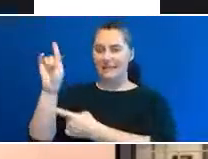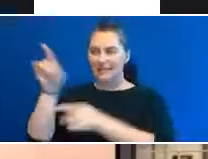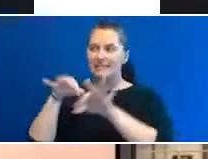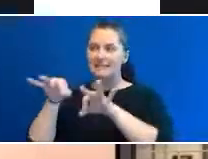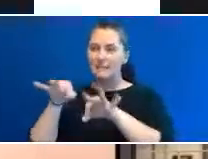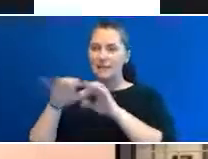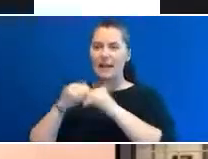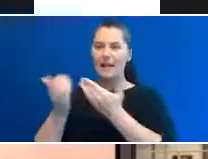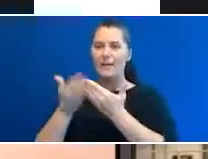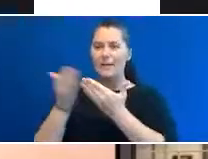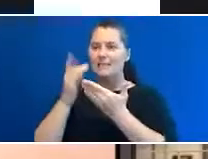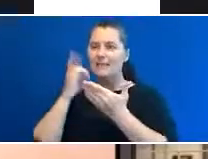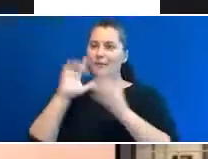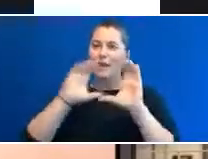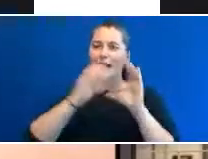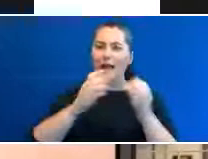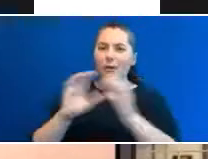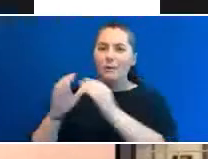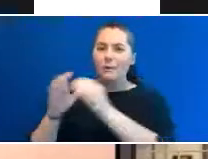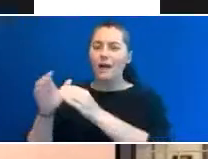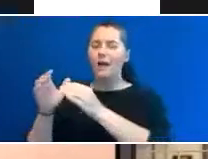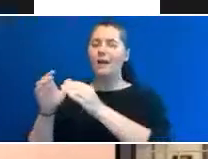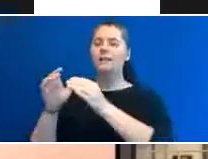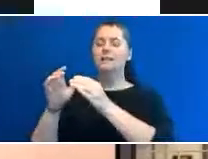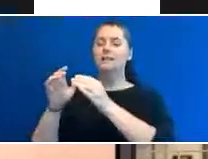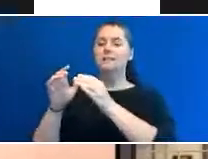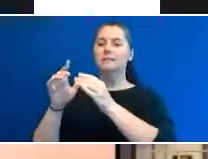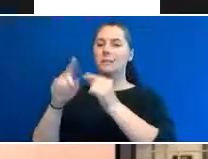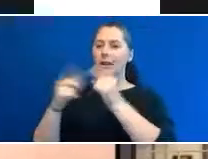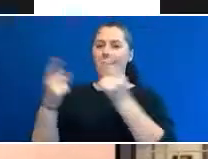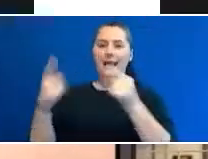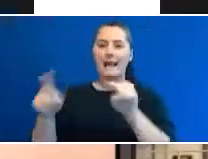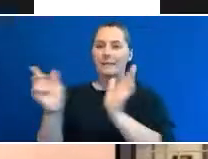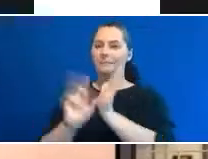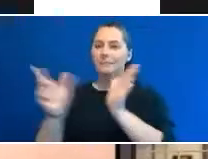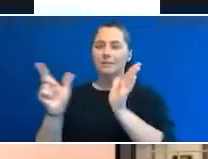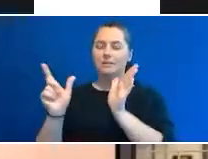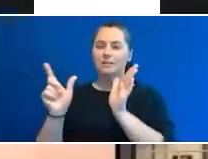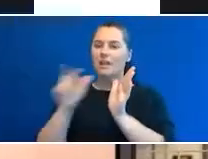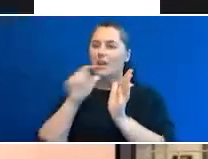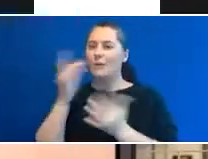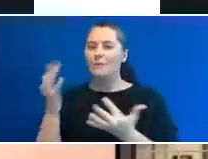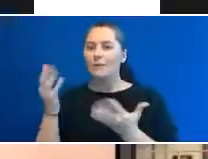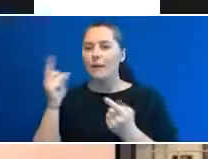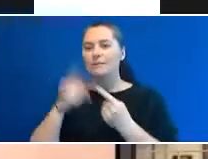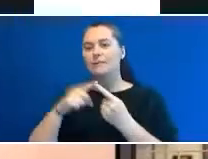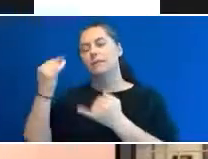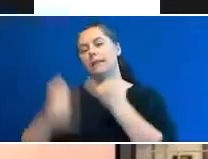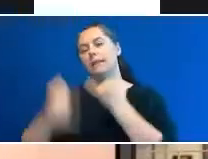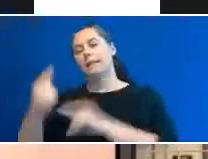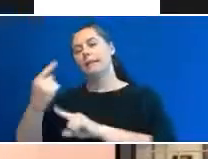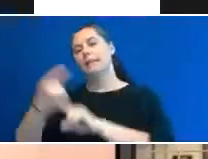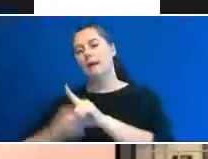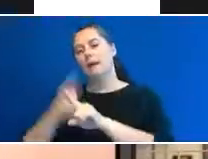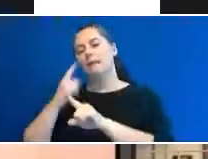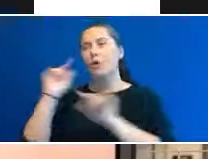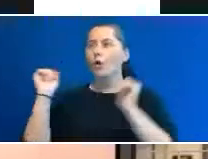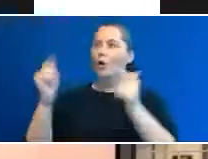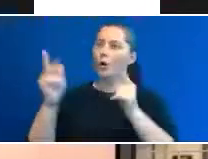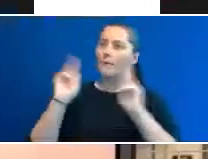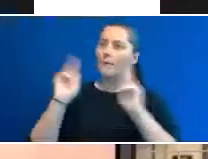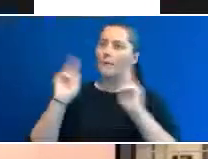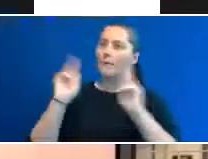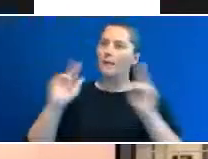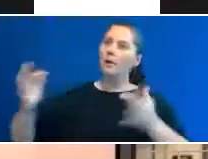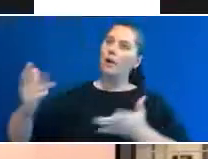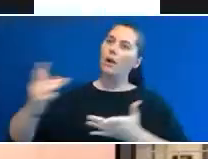to categorize a transaction, the second that it happens, we're no longer having to wait till the end of the month to have everybody compile their expense